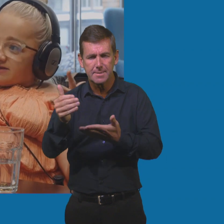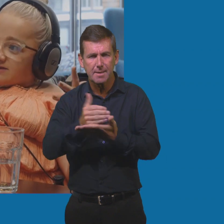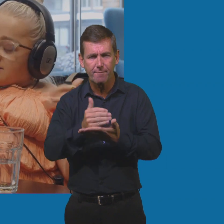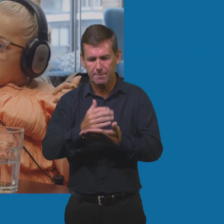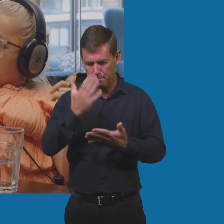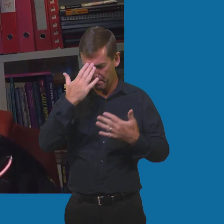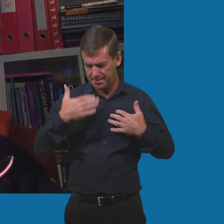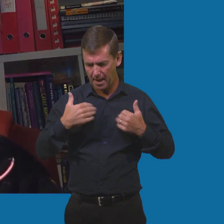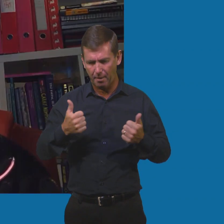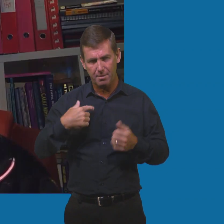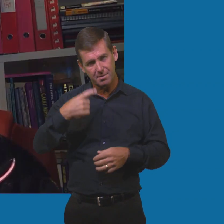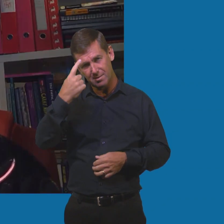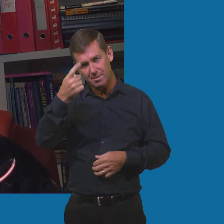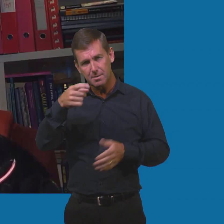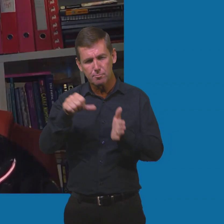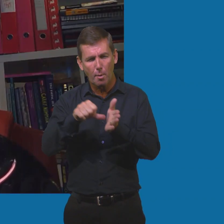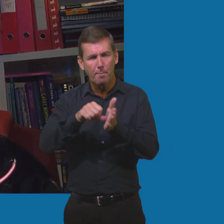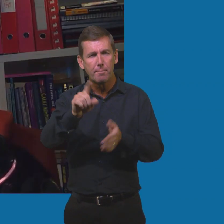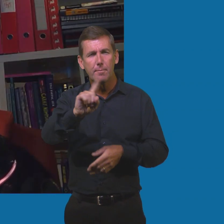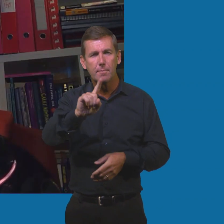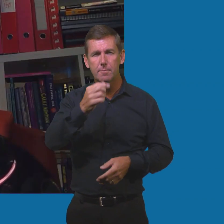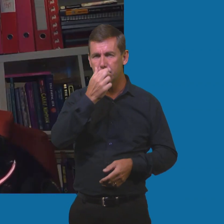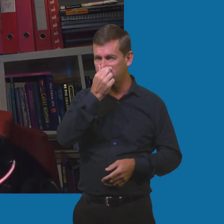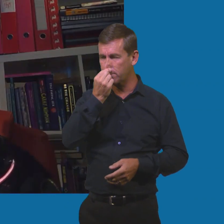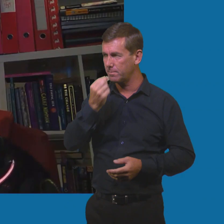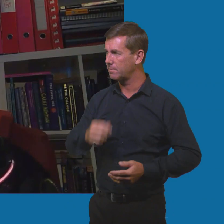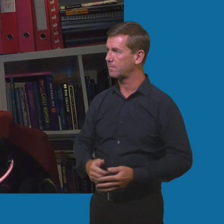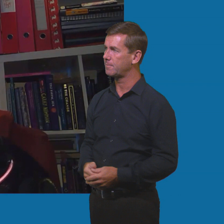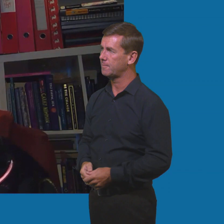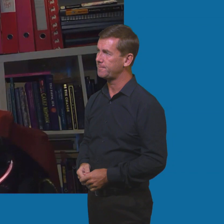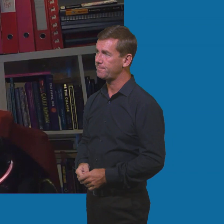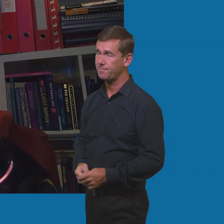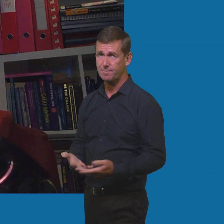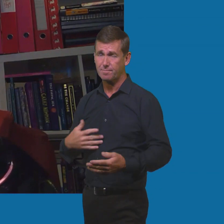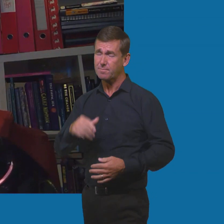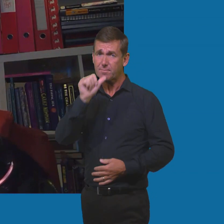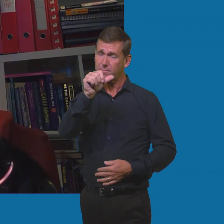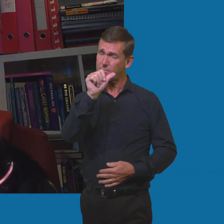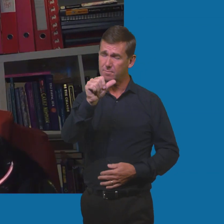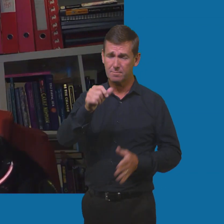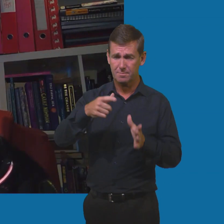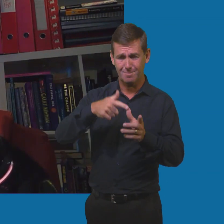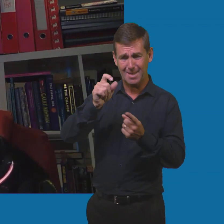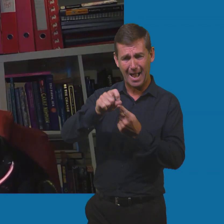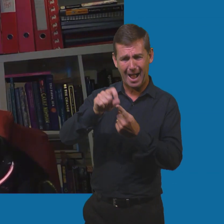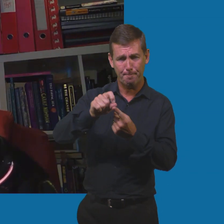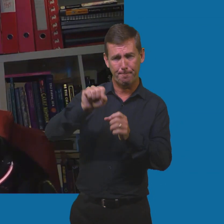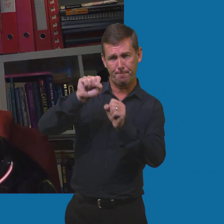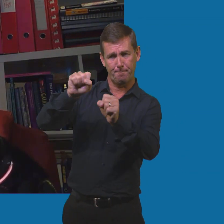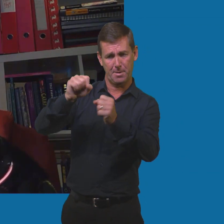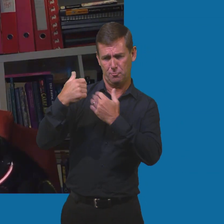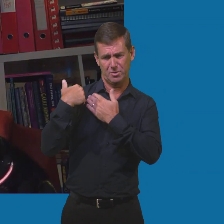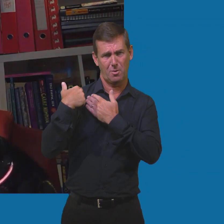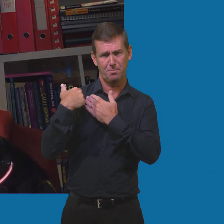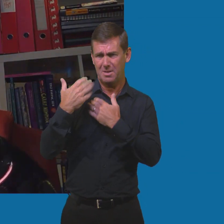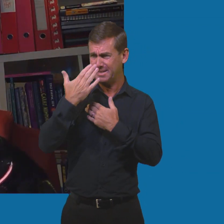online spaces? So I think first and foremost, apps do have a massive responsibility that they're completely ignoring at the moment. And I think one of